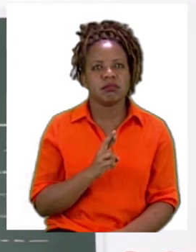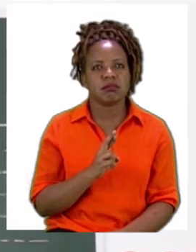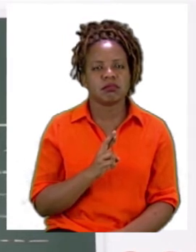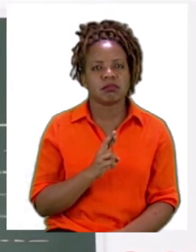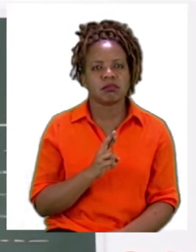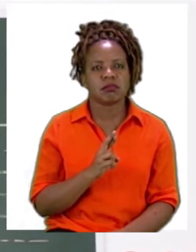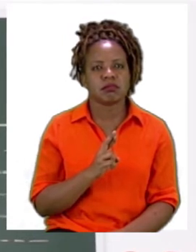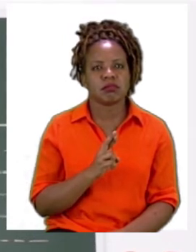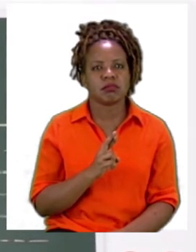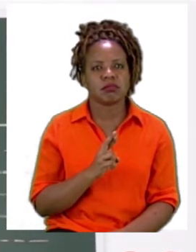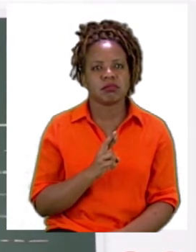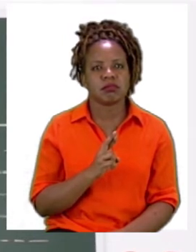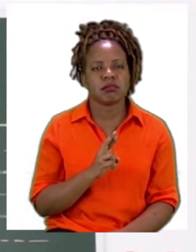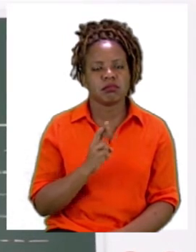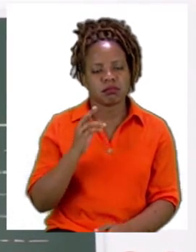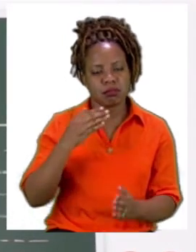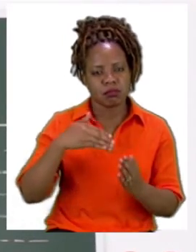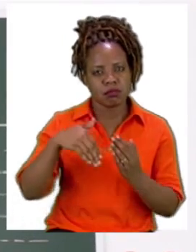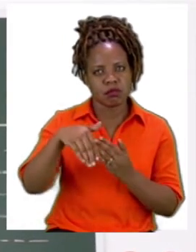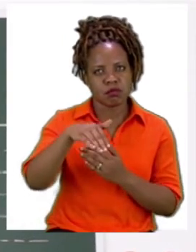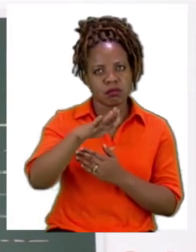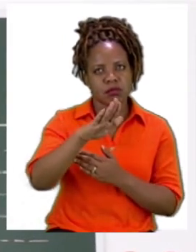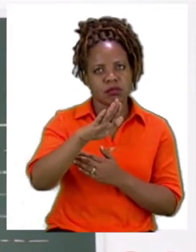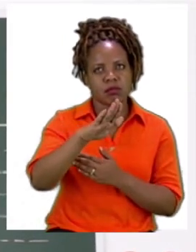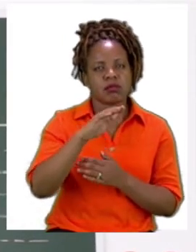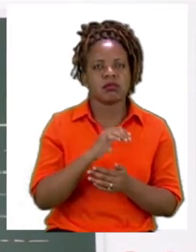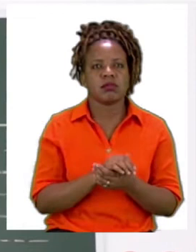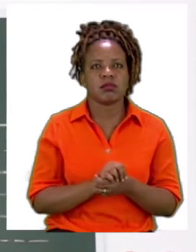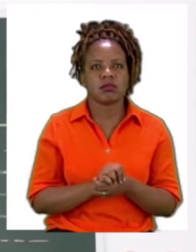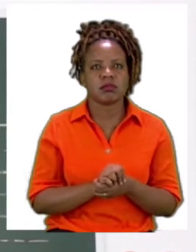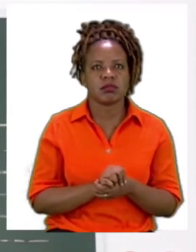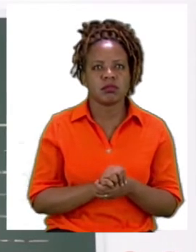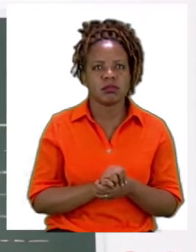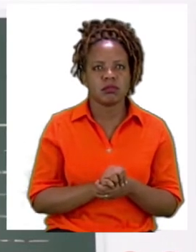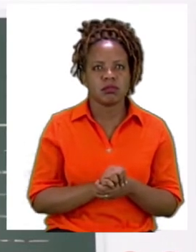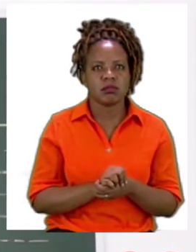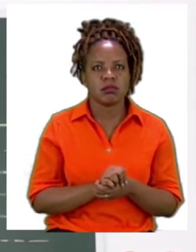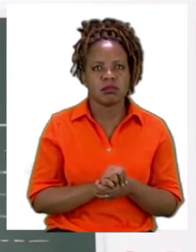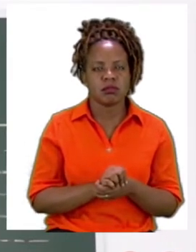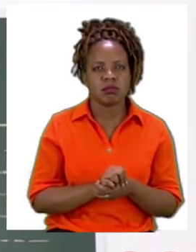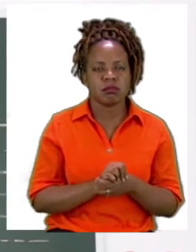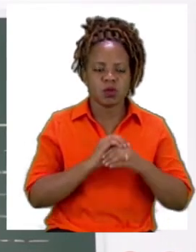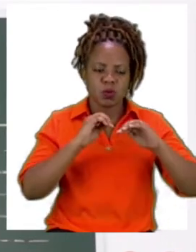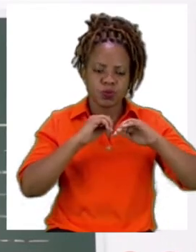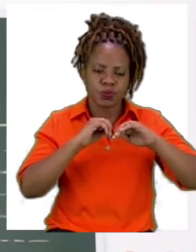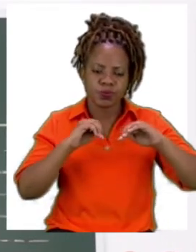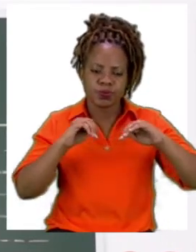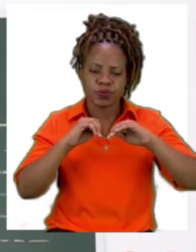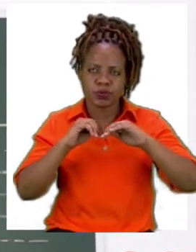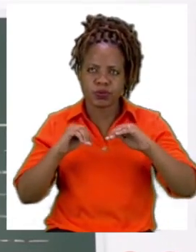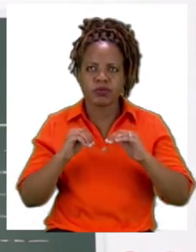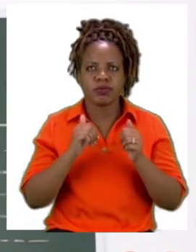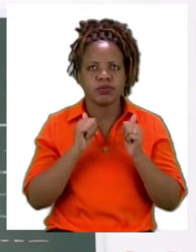Then we write going. Be careful with your spacing and where your